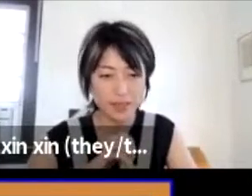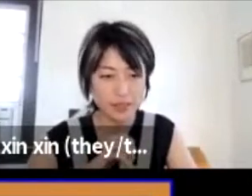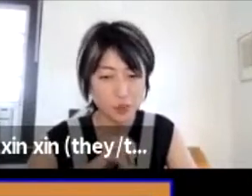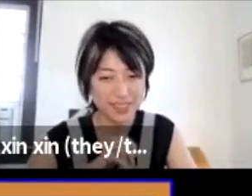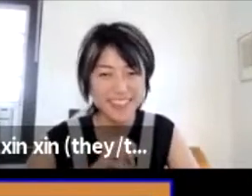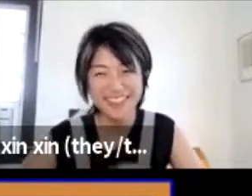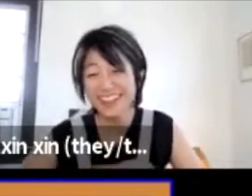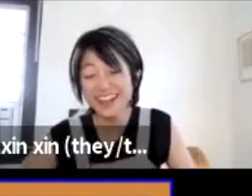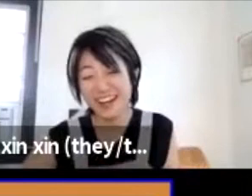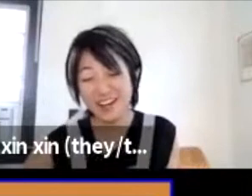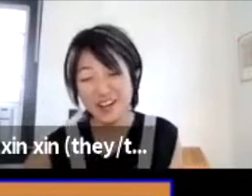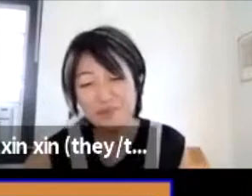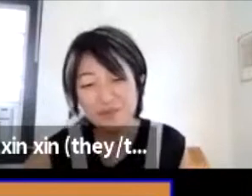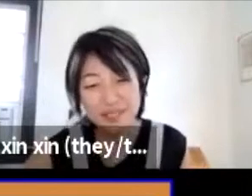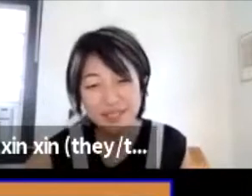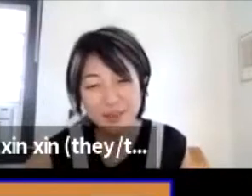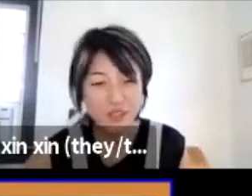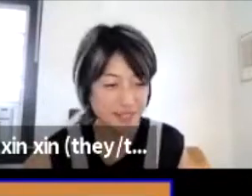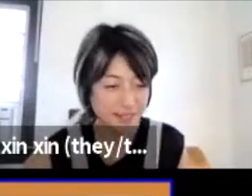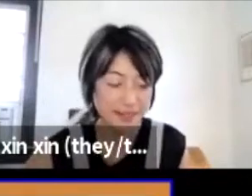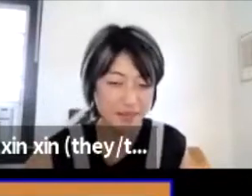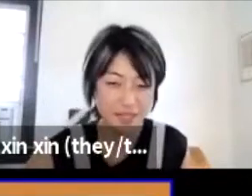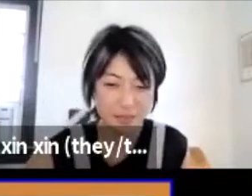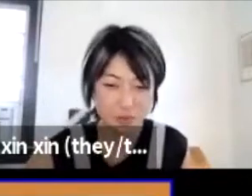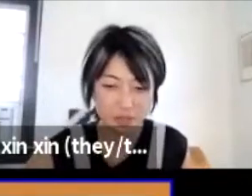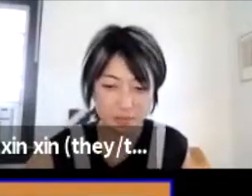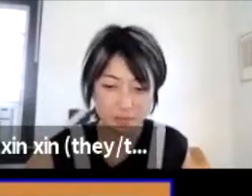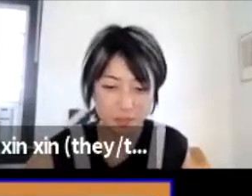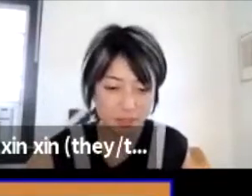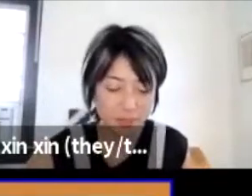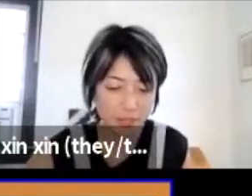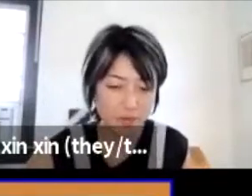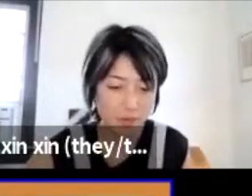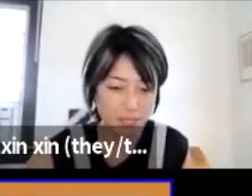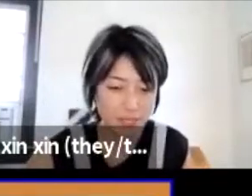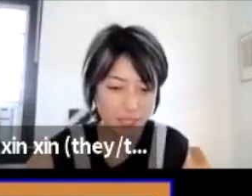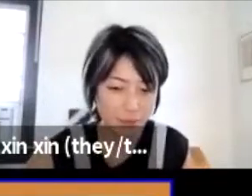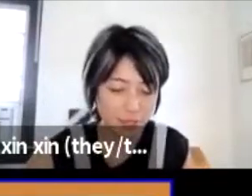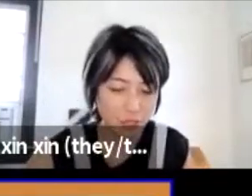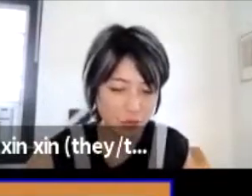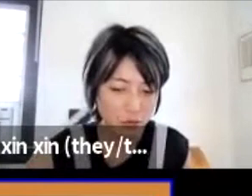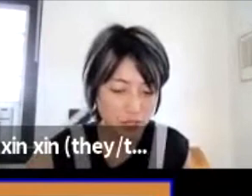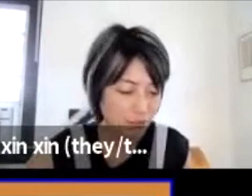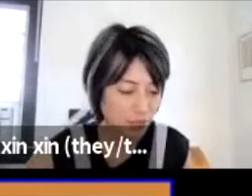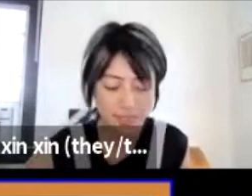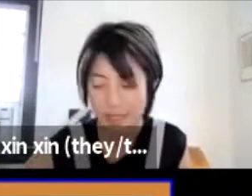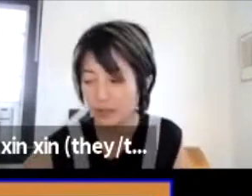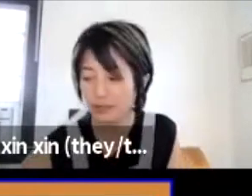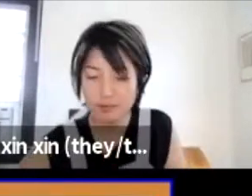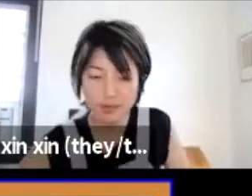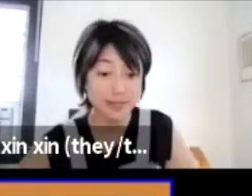on Discord, which is like obviously a more permanent platform that's not experimental. We still have to